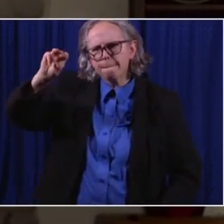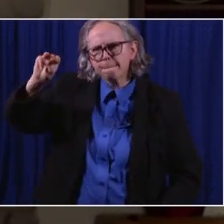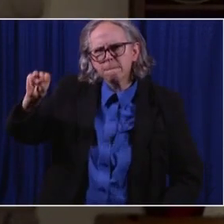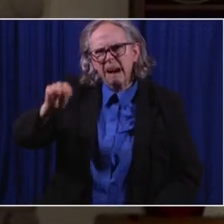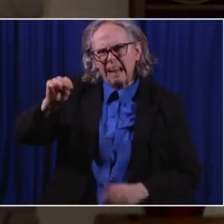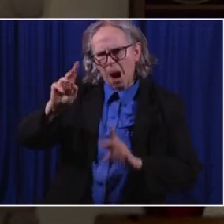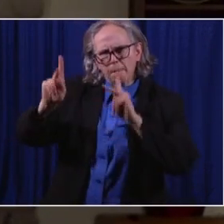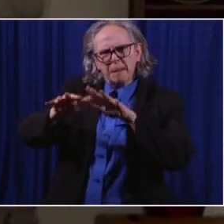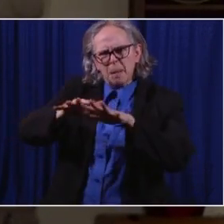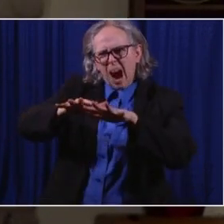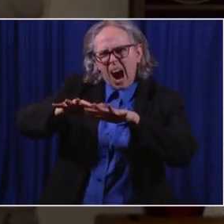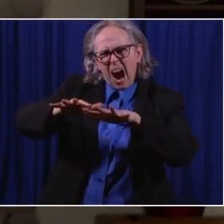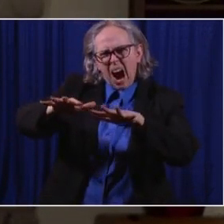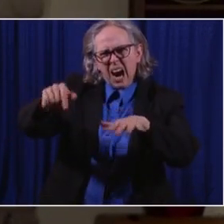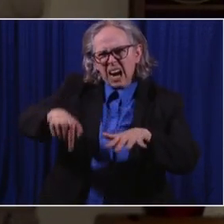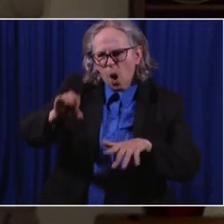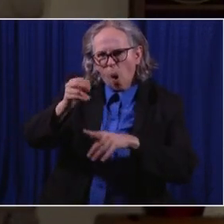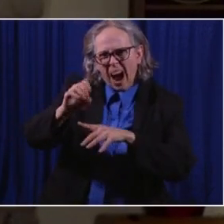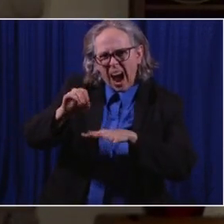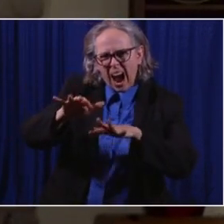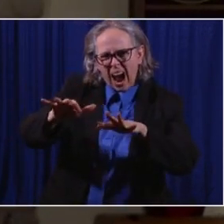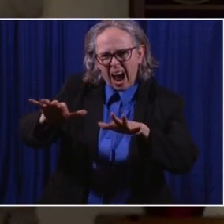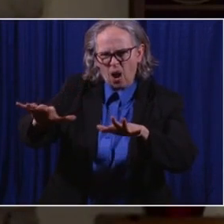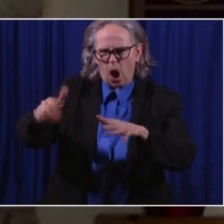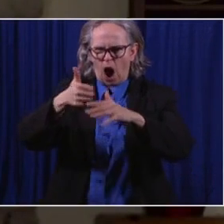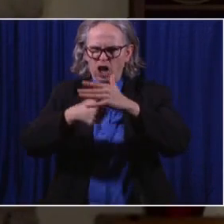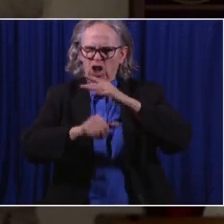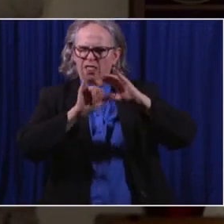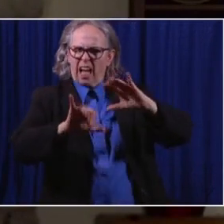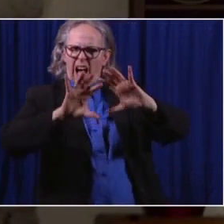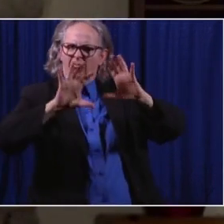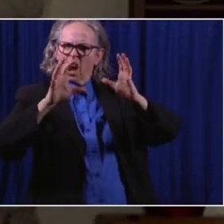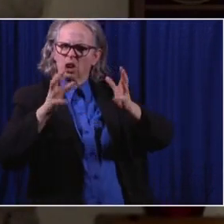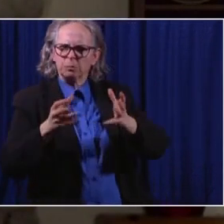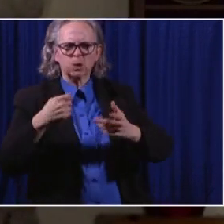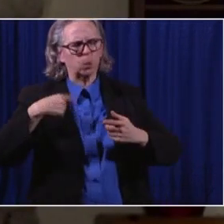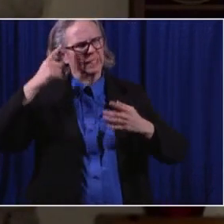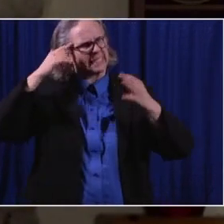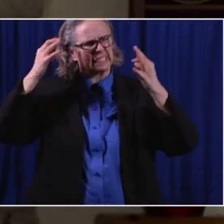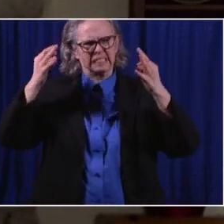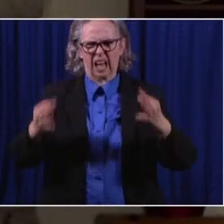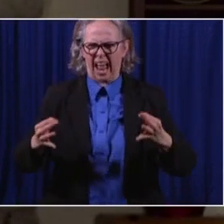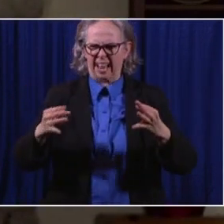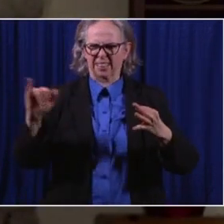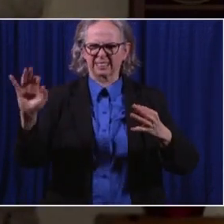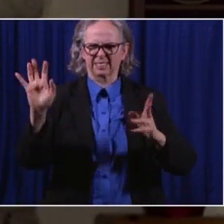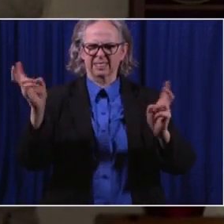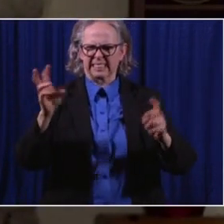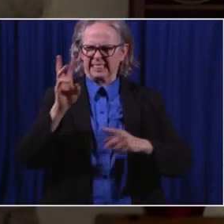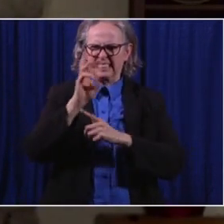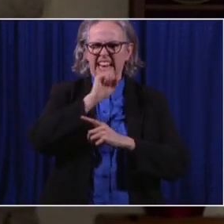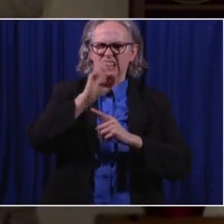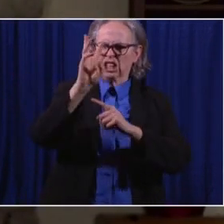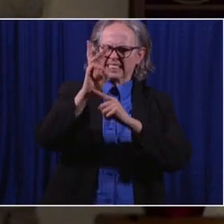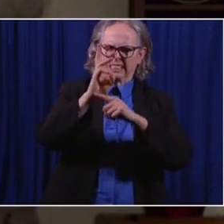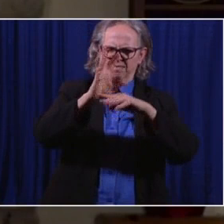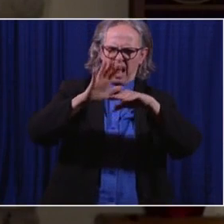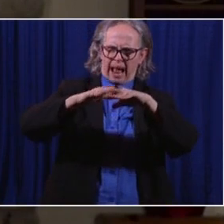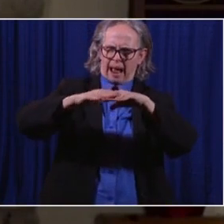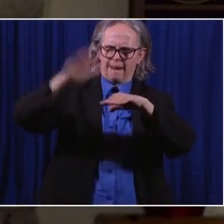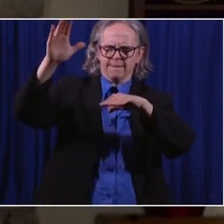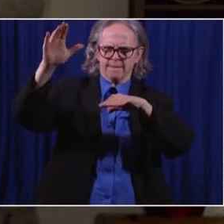where to draw the line. And it was clear that this is the most at-risk group. Obviously, the